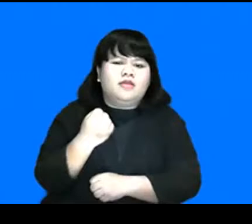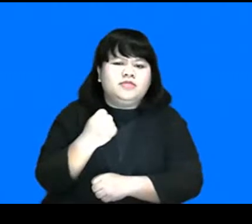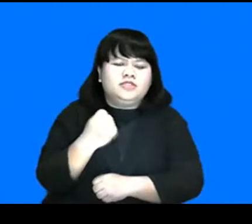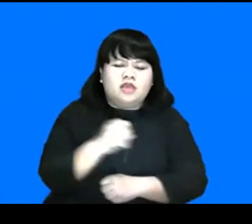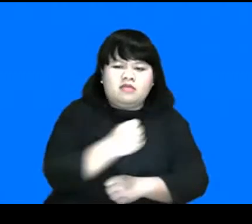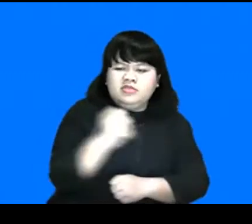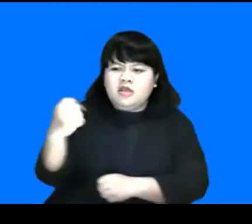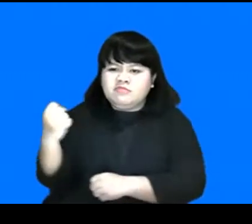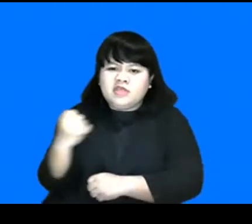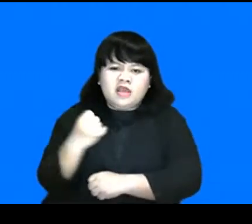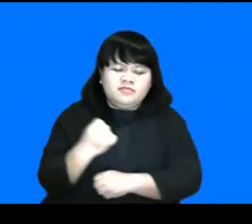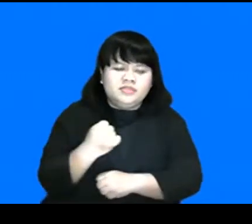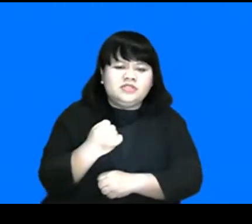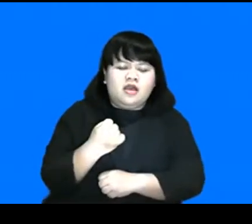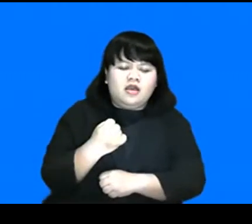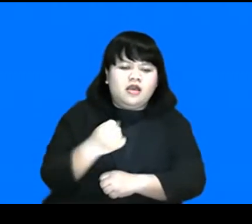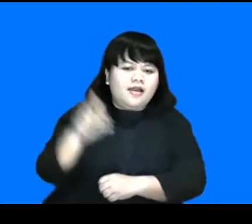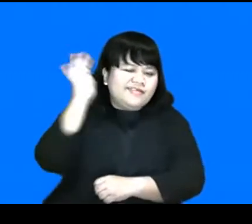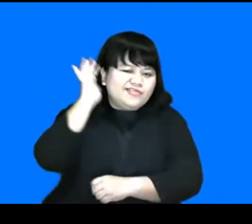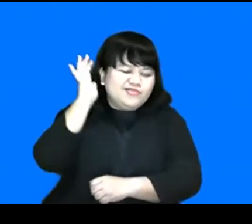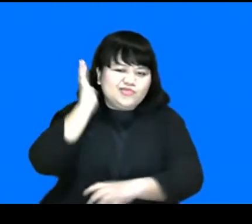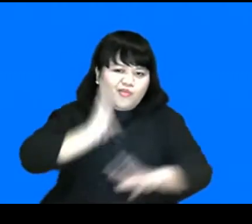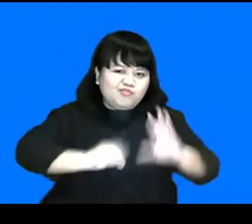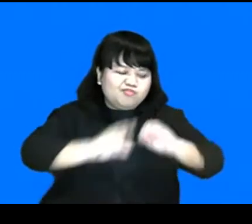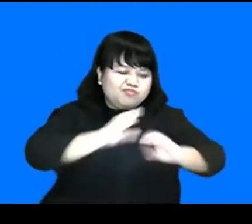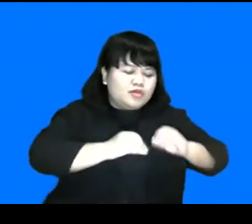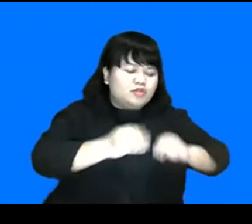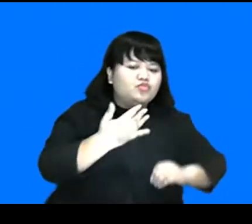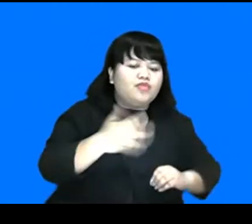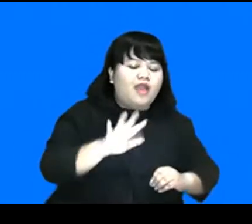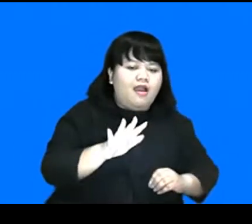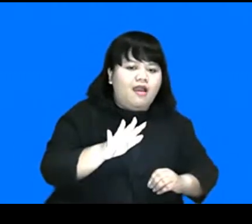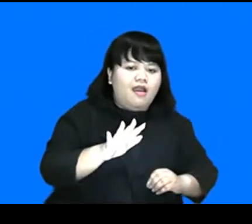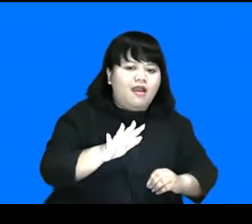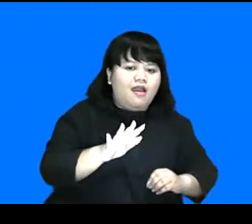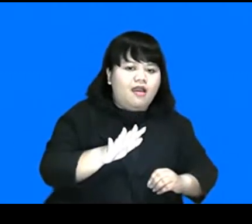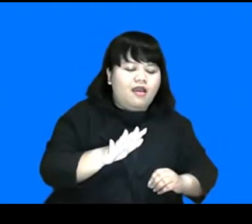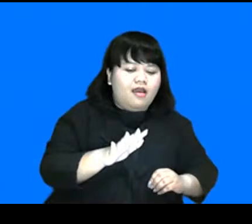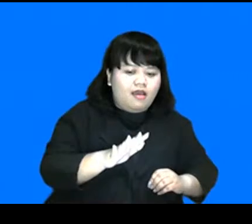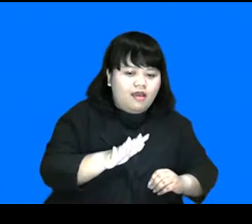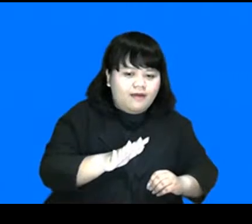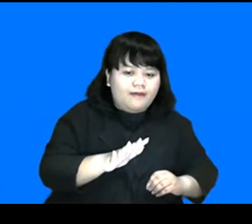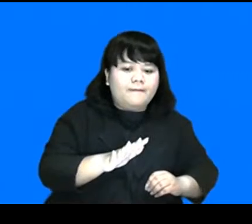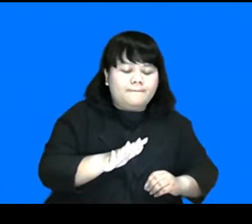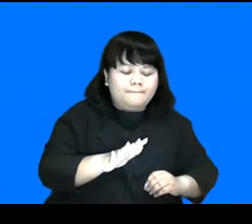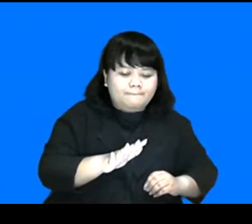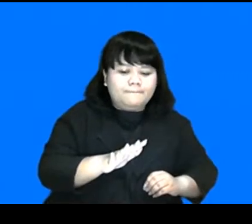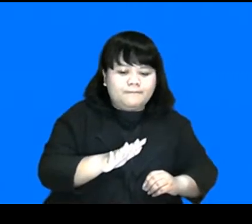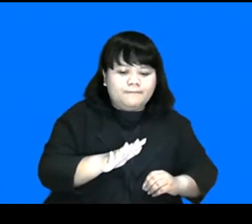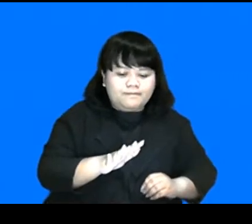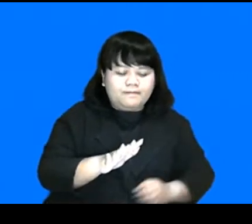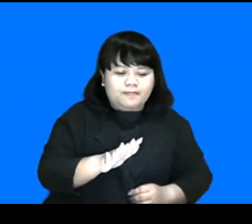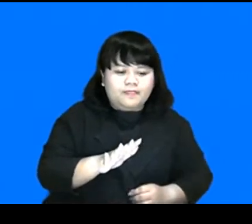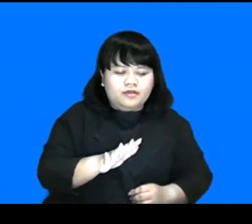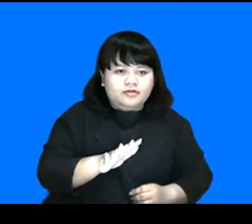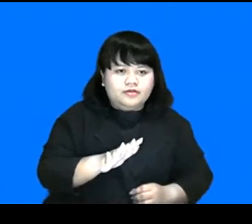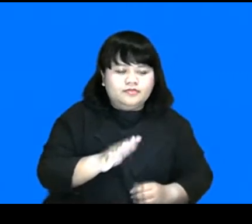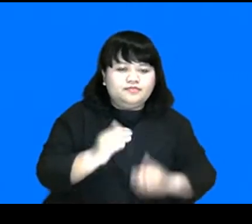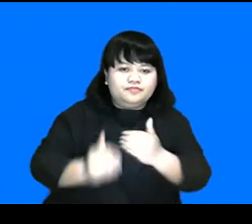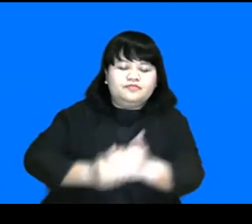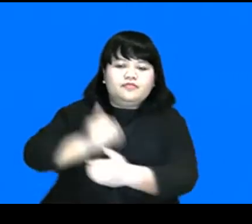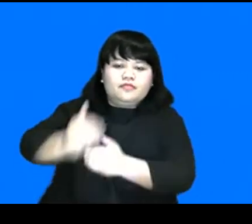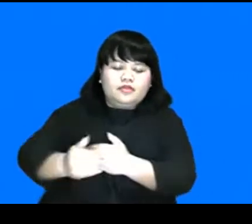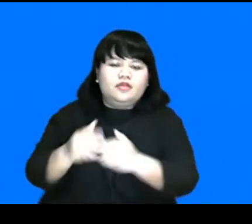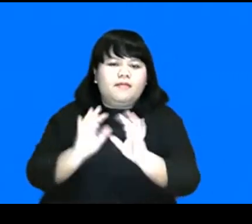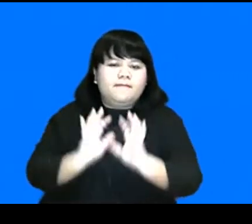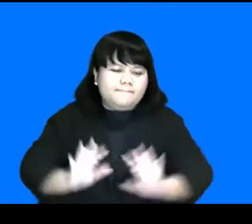on already, but I kind of like want to share. The thing is, a lot of discussion and including, I think, the thematic,